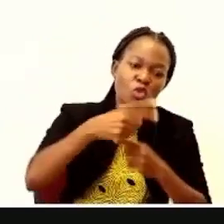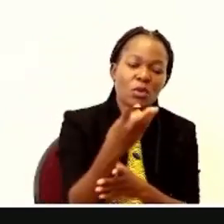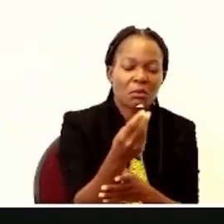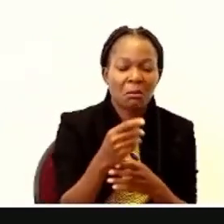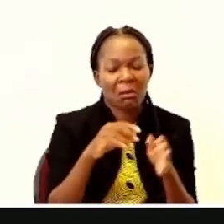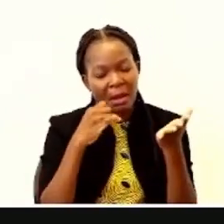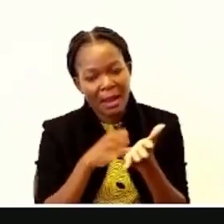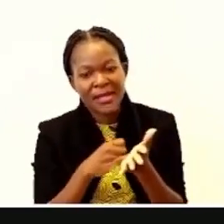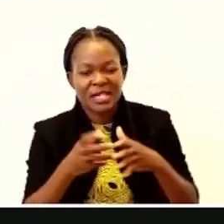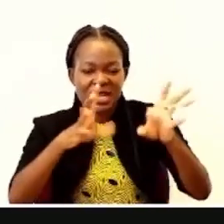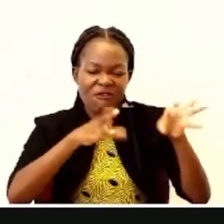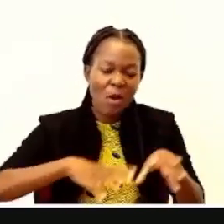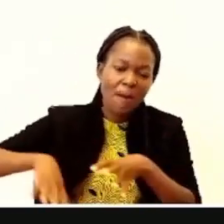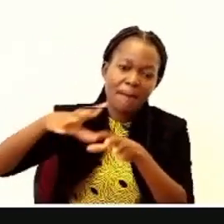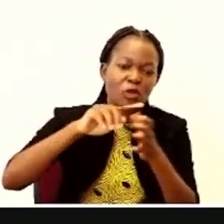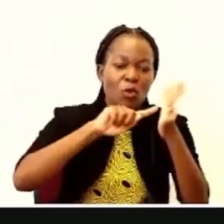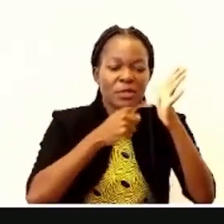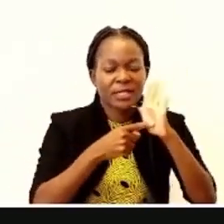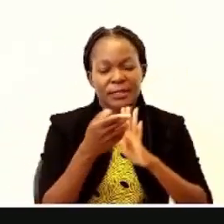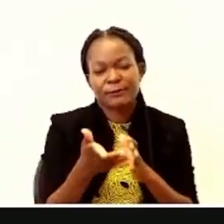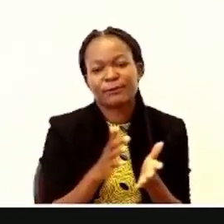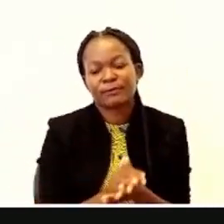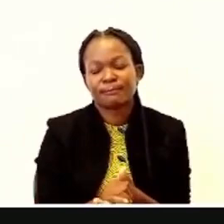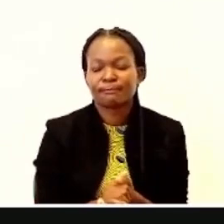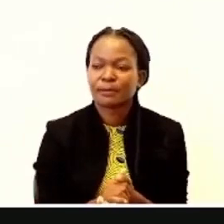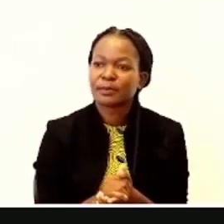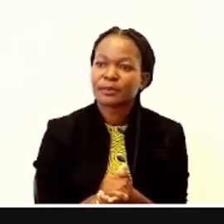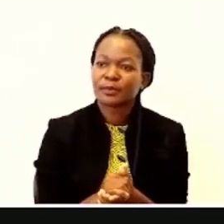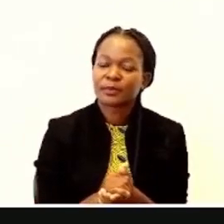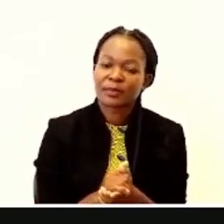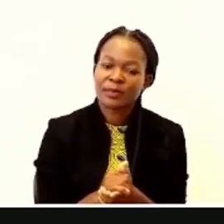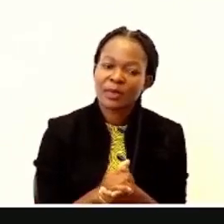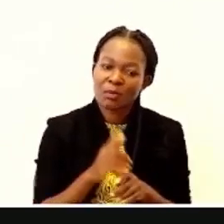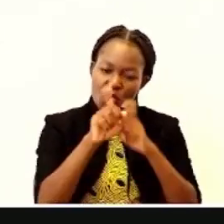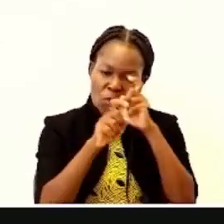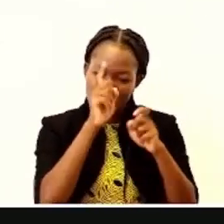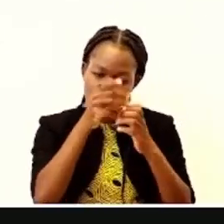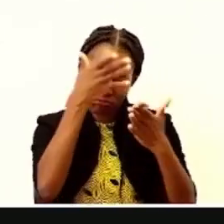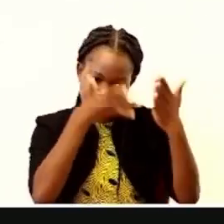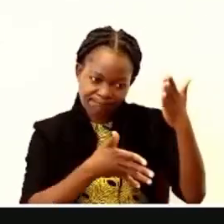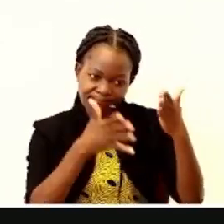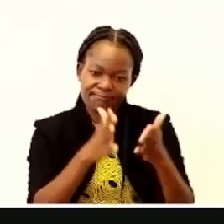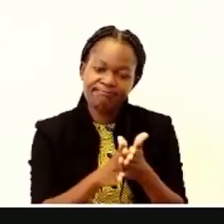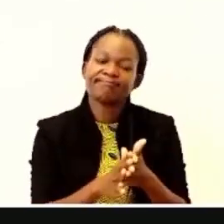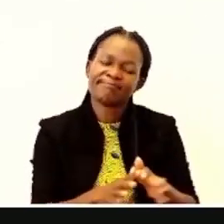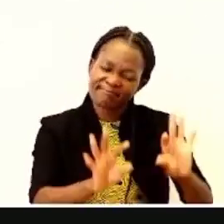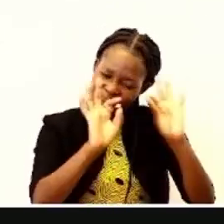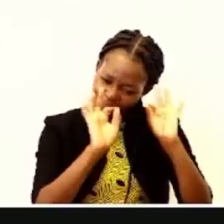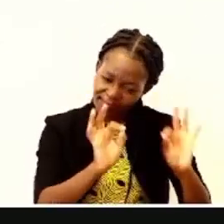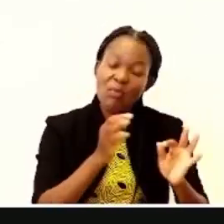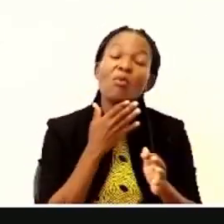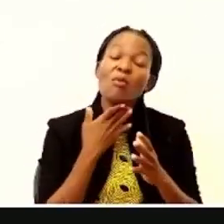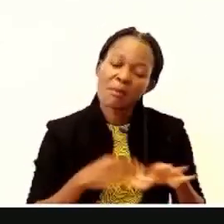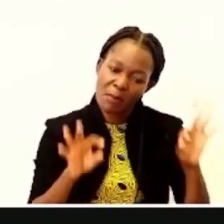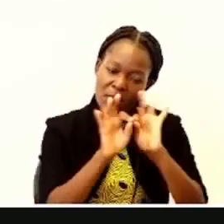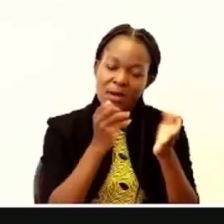and environmental objectives as a country? Those questions still remain relevant, and it will